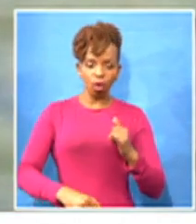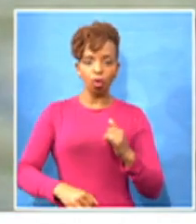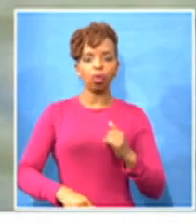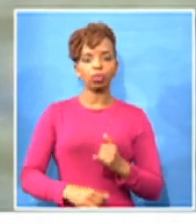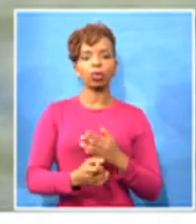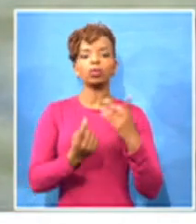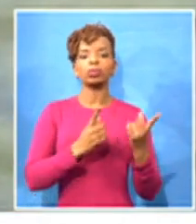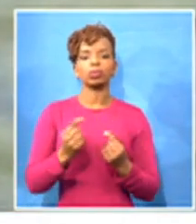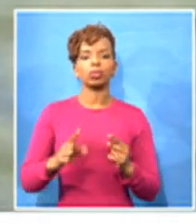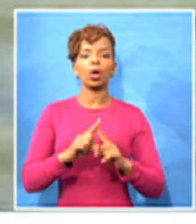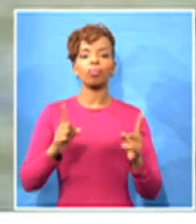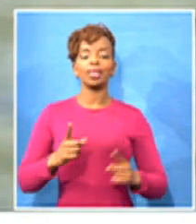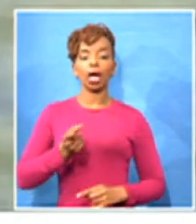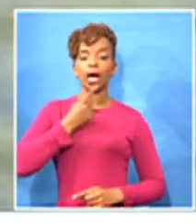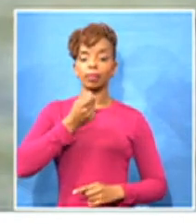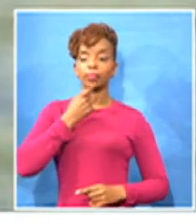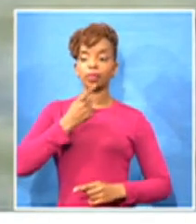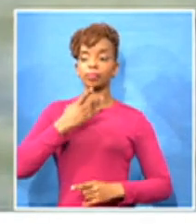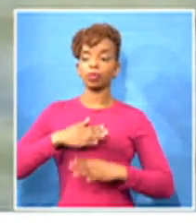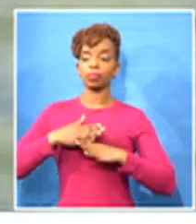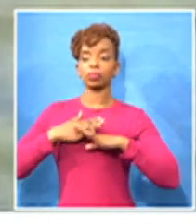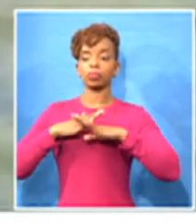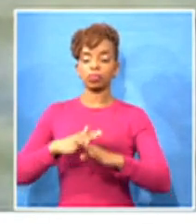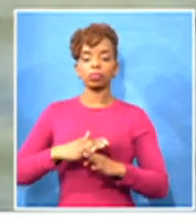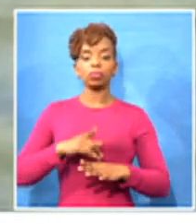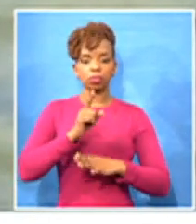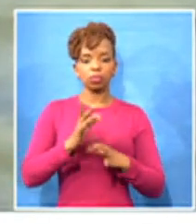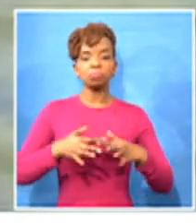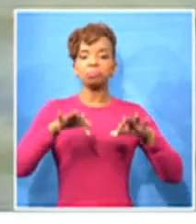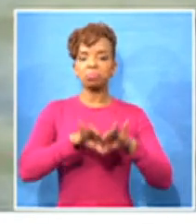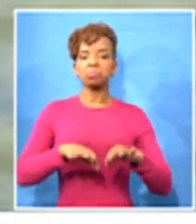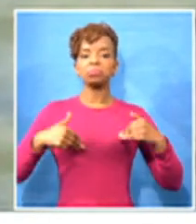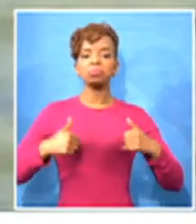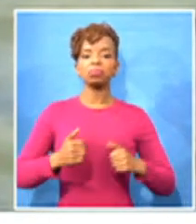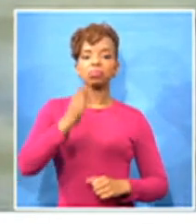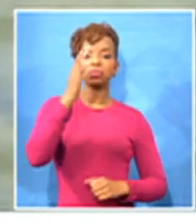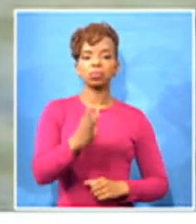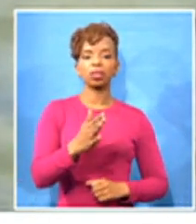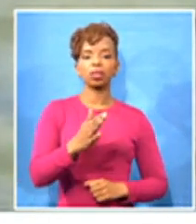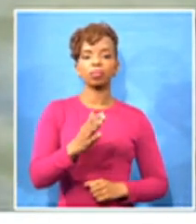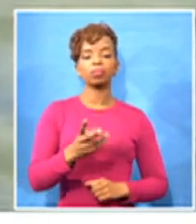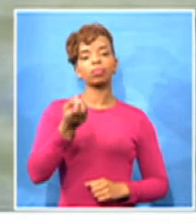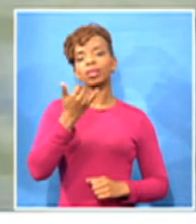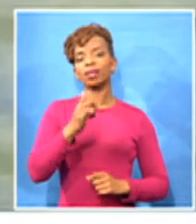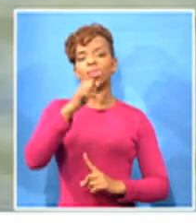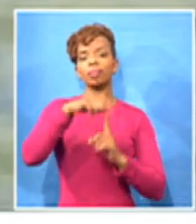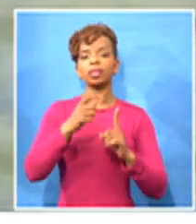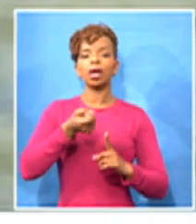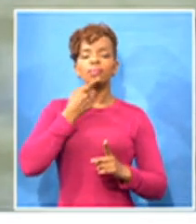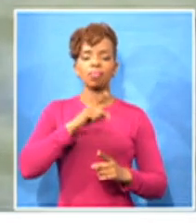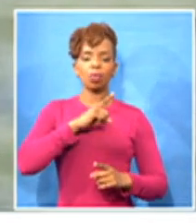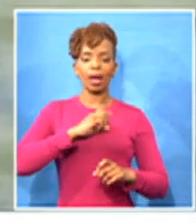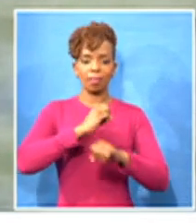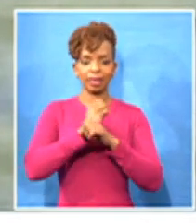is not always a guarantee. Even if someone receives treatment for a viral infection or a bacterial infection, it's not a guarantee that they